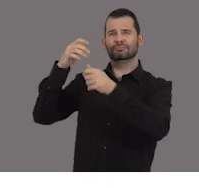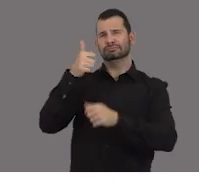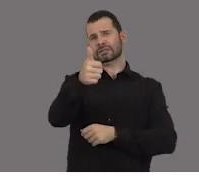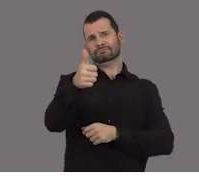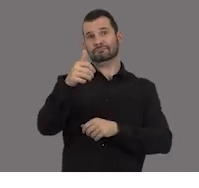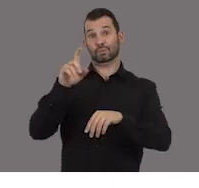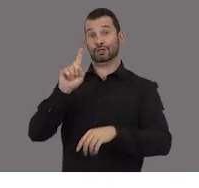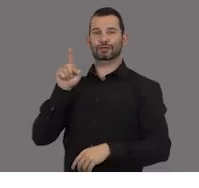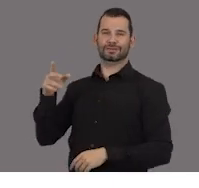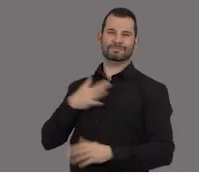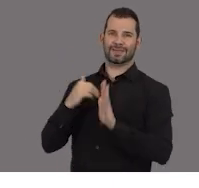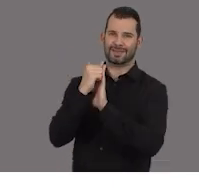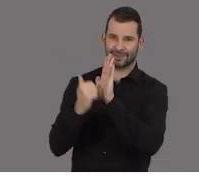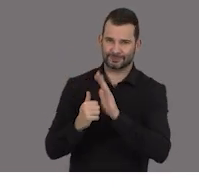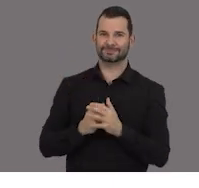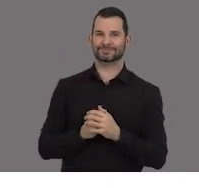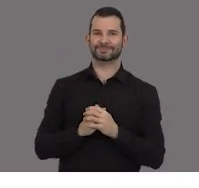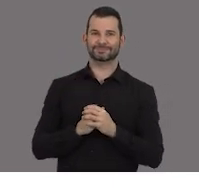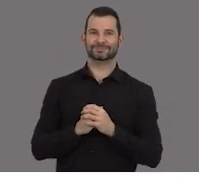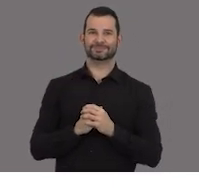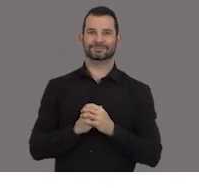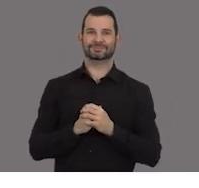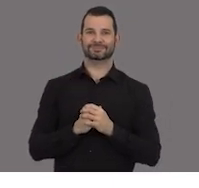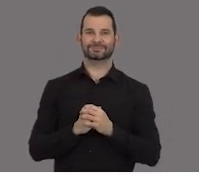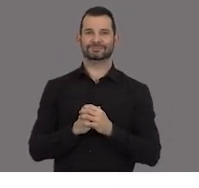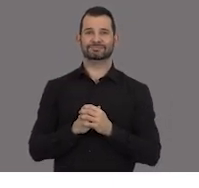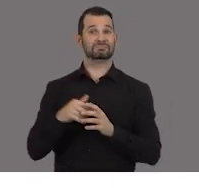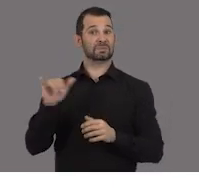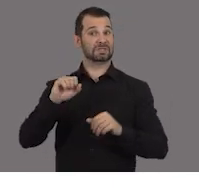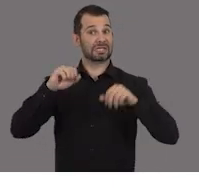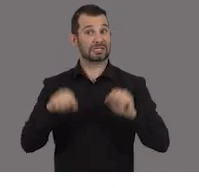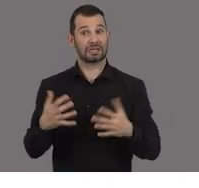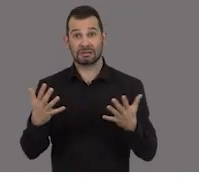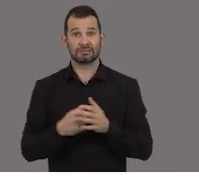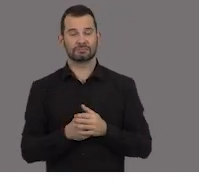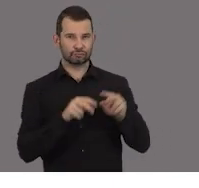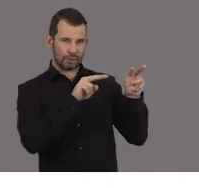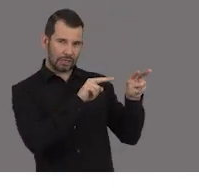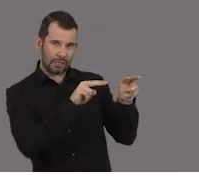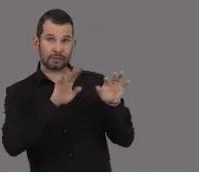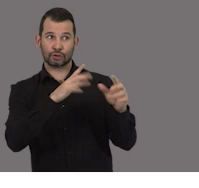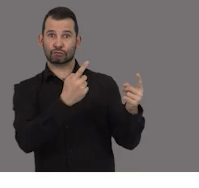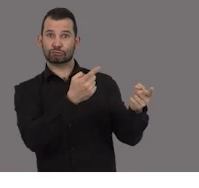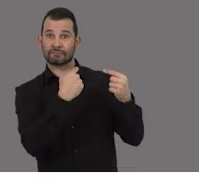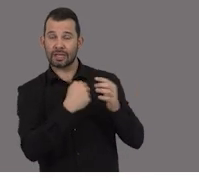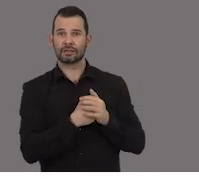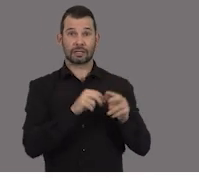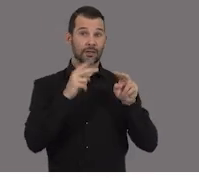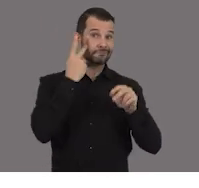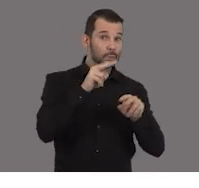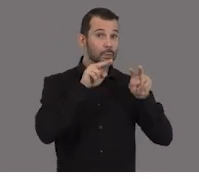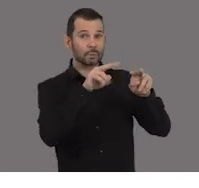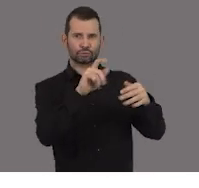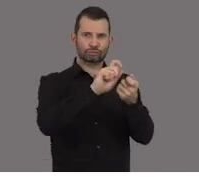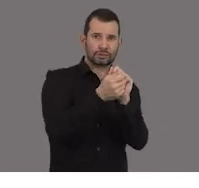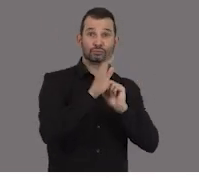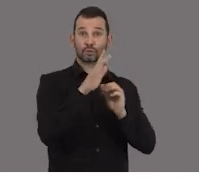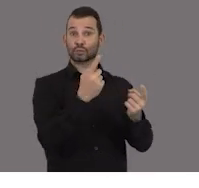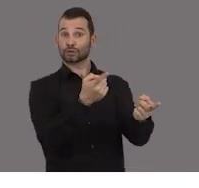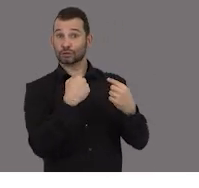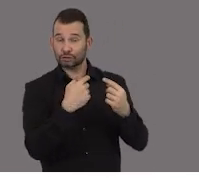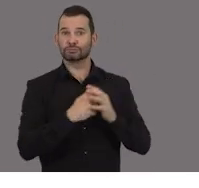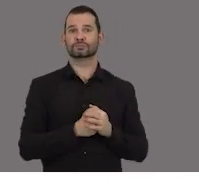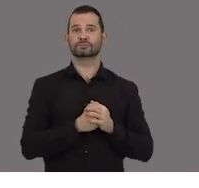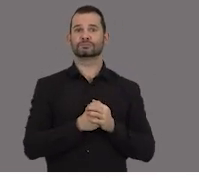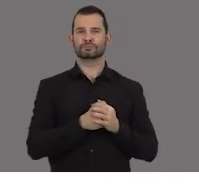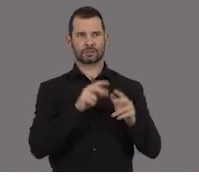You can update all this information by yourself in My Account. You can also track your refund, view or